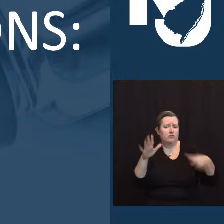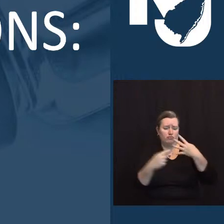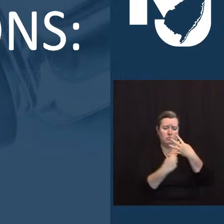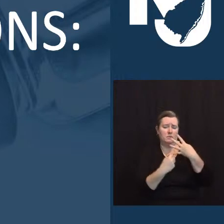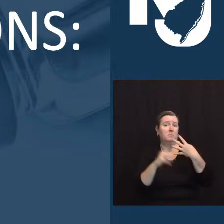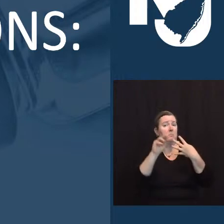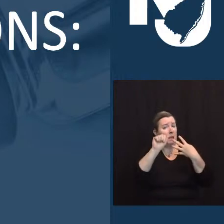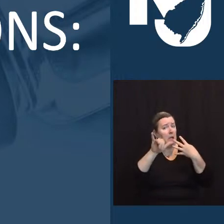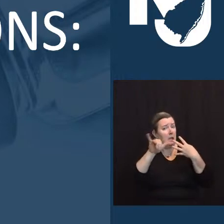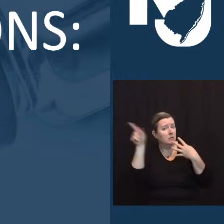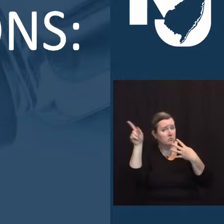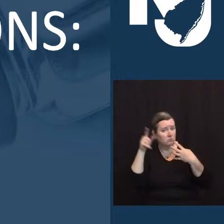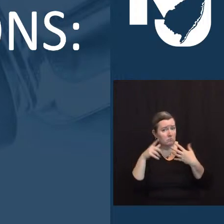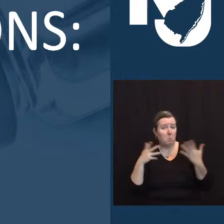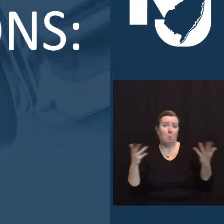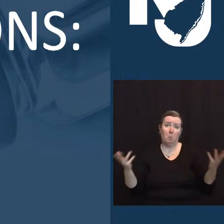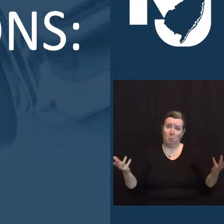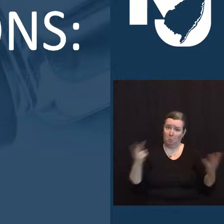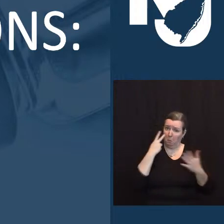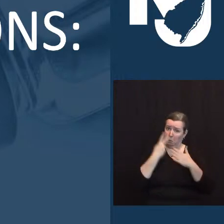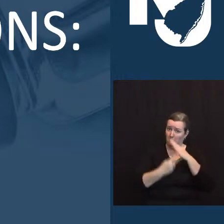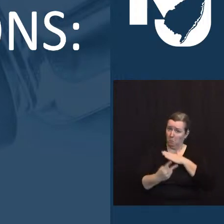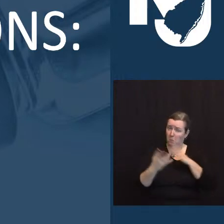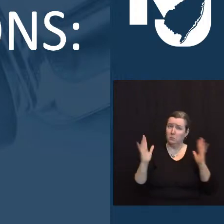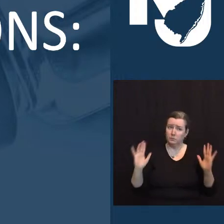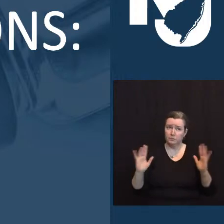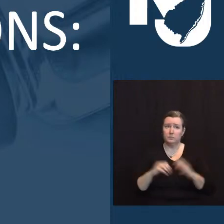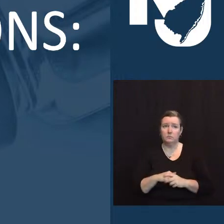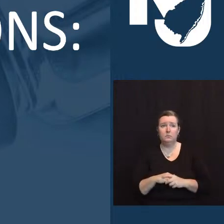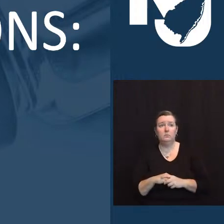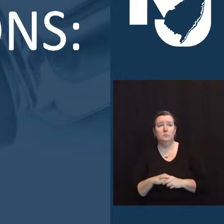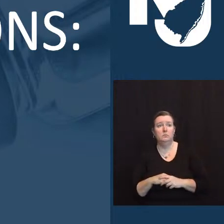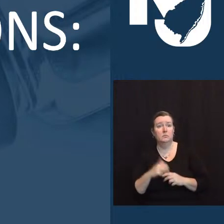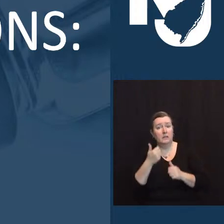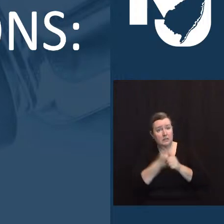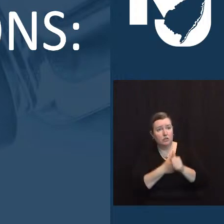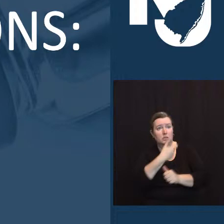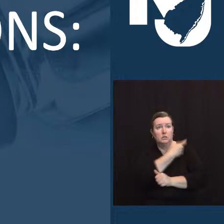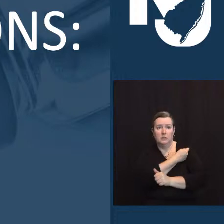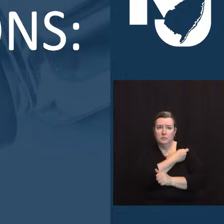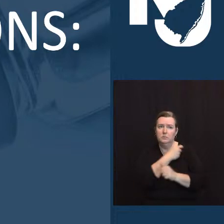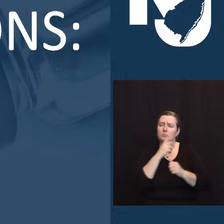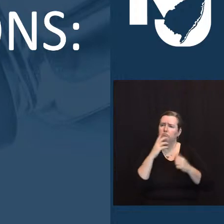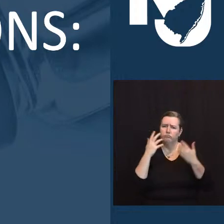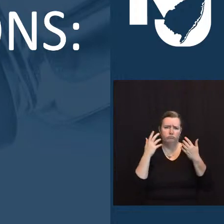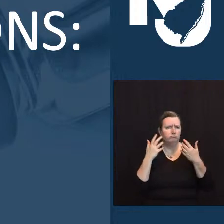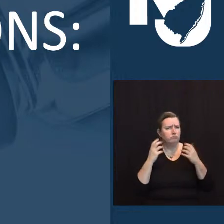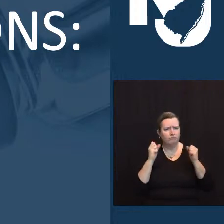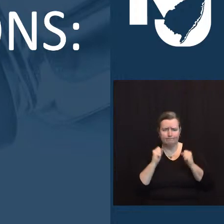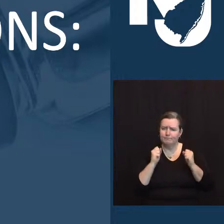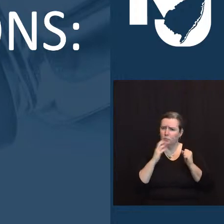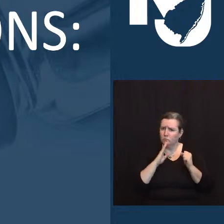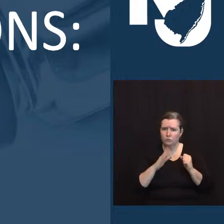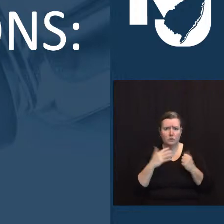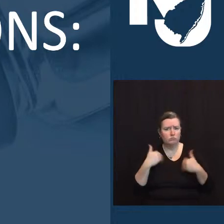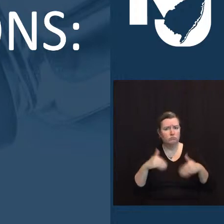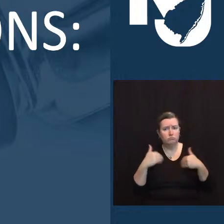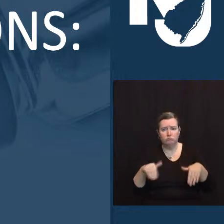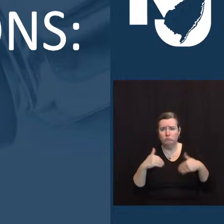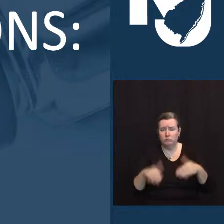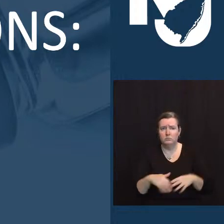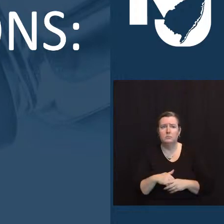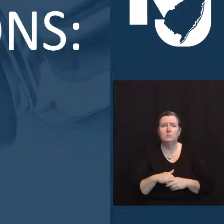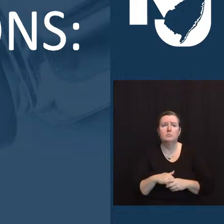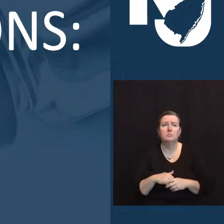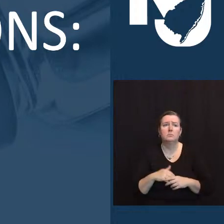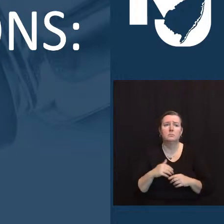each shot is another ray of light in that new dawn. Each one comes with a little extra hope for the post-COVID